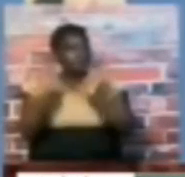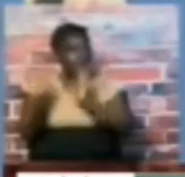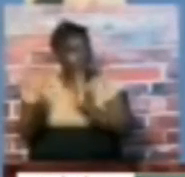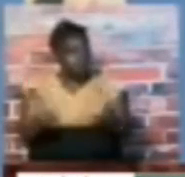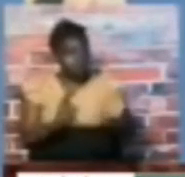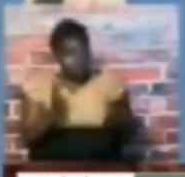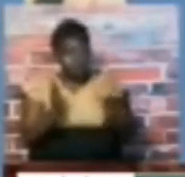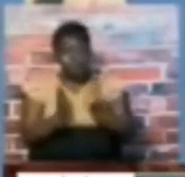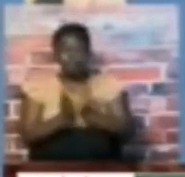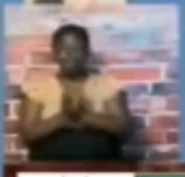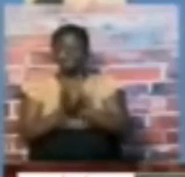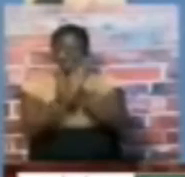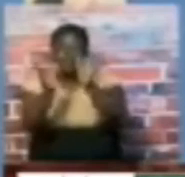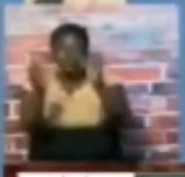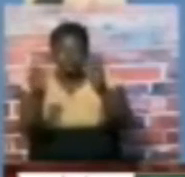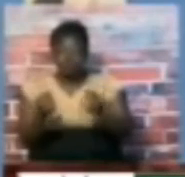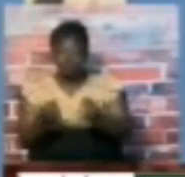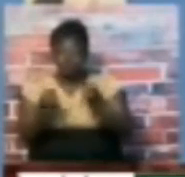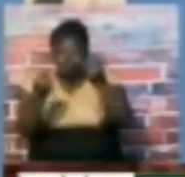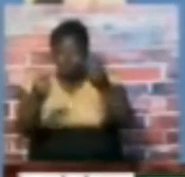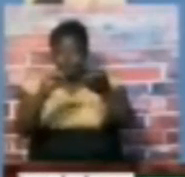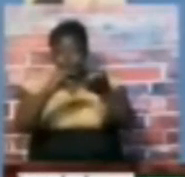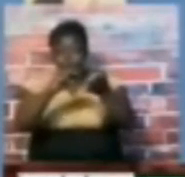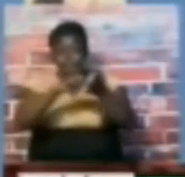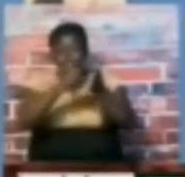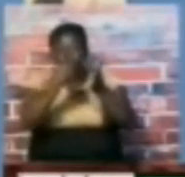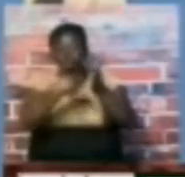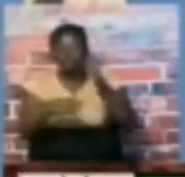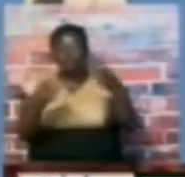and by public transport we meant buses